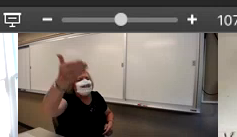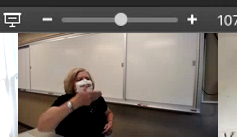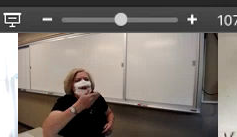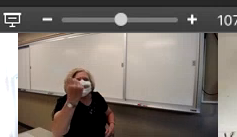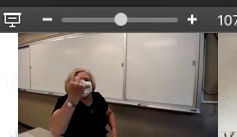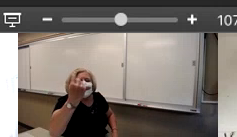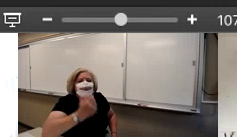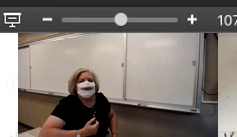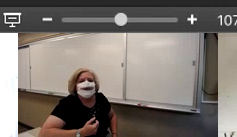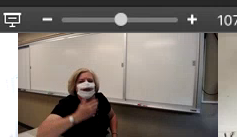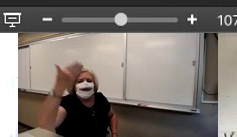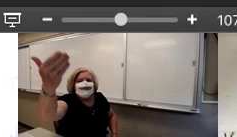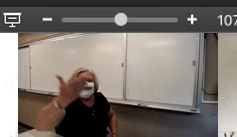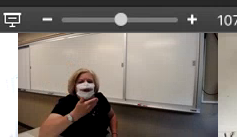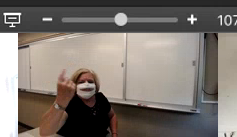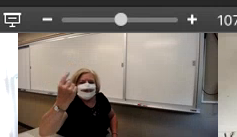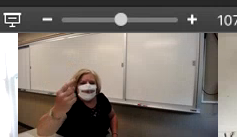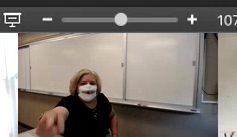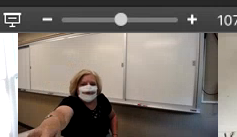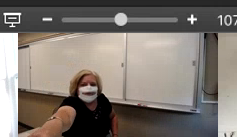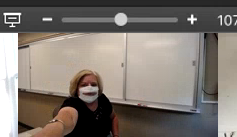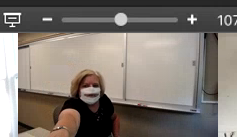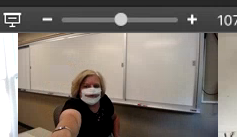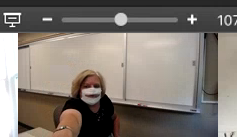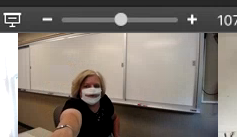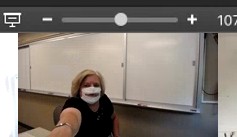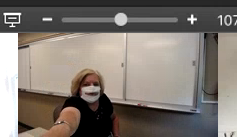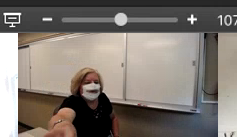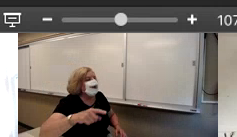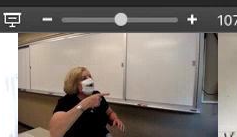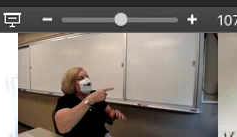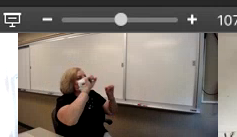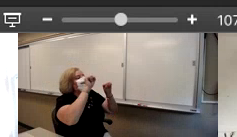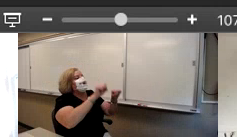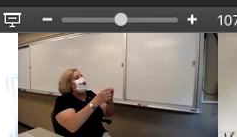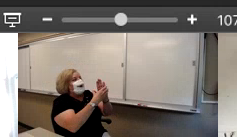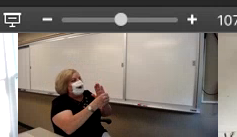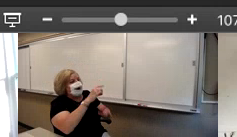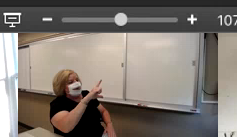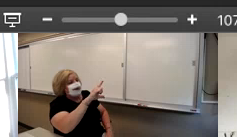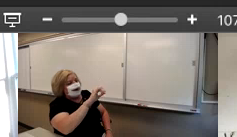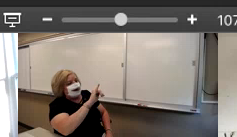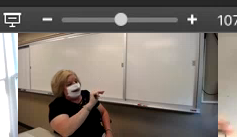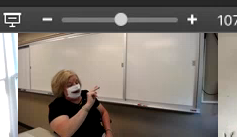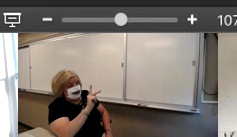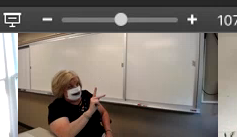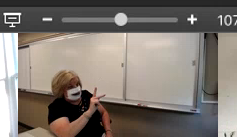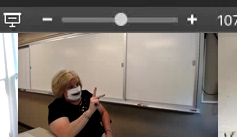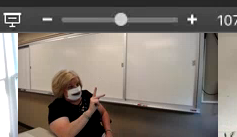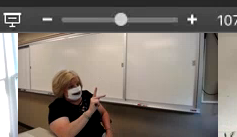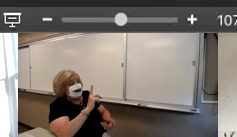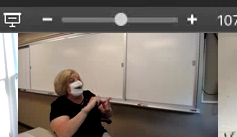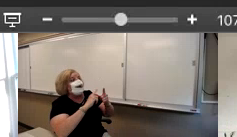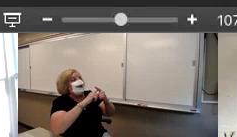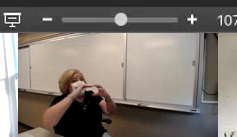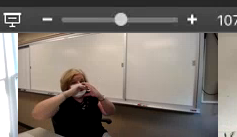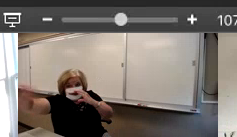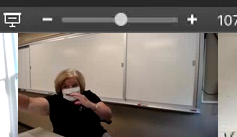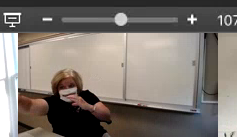have this little link. That allows you to copy a link. So you can copy that and then email